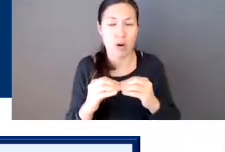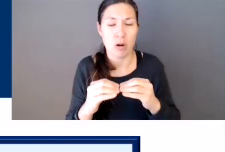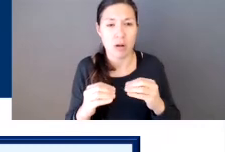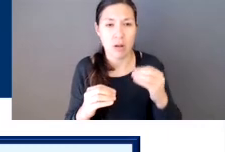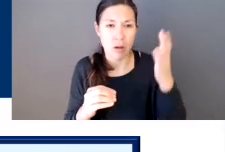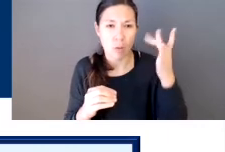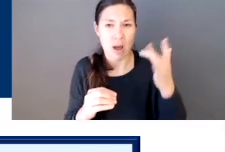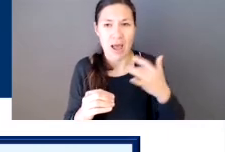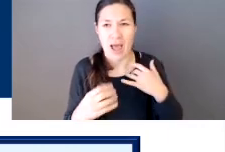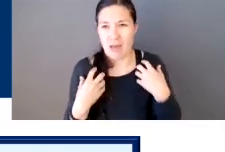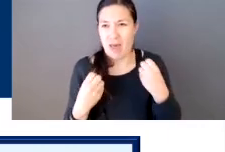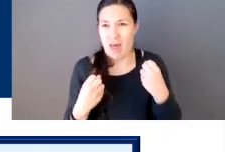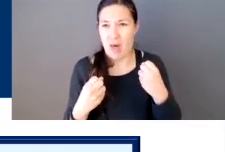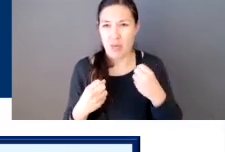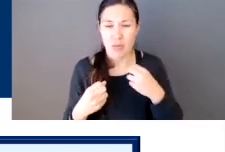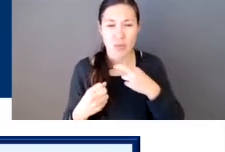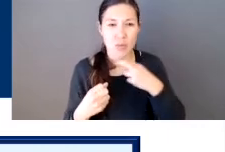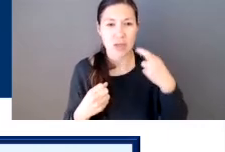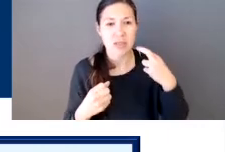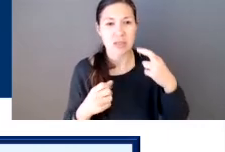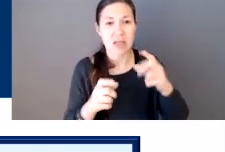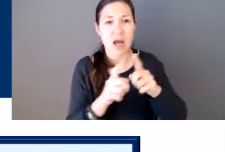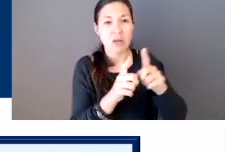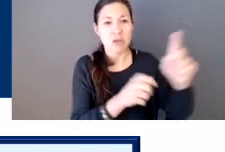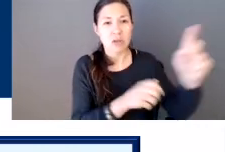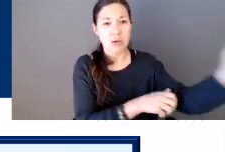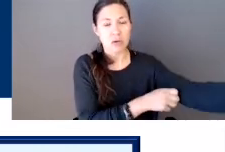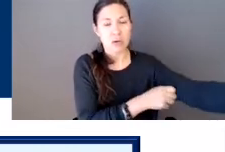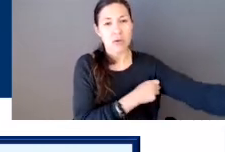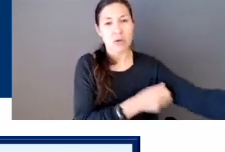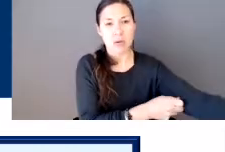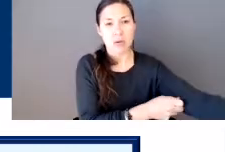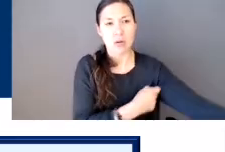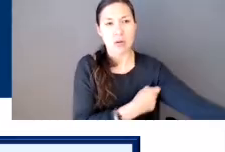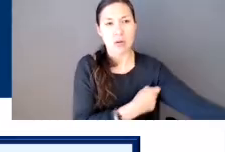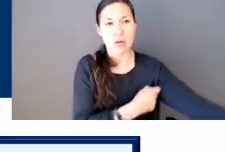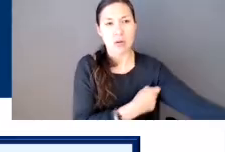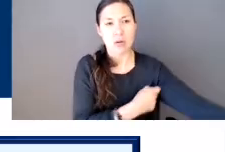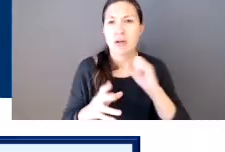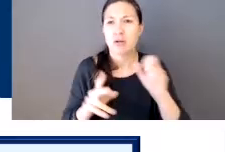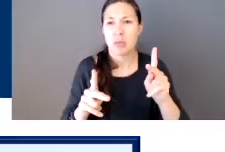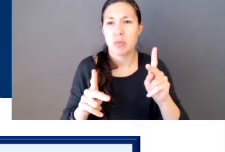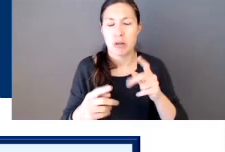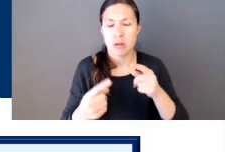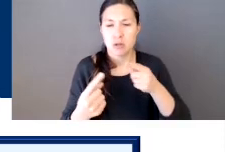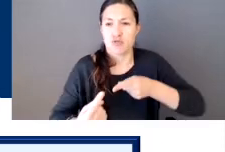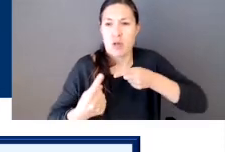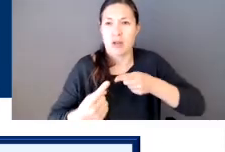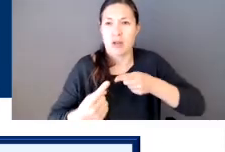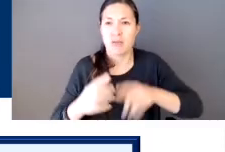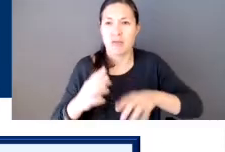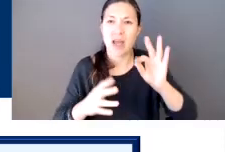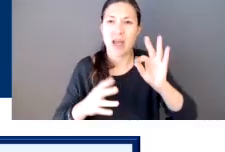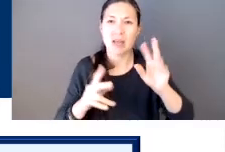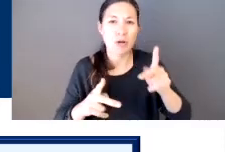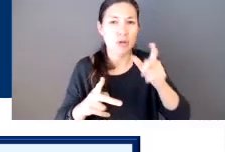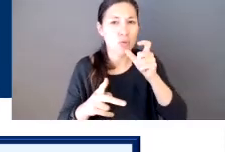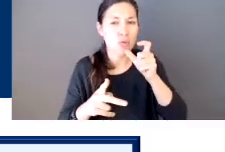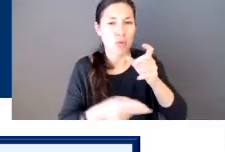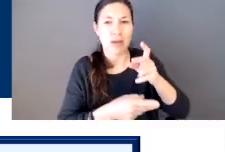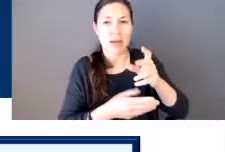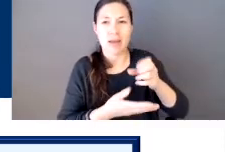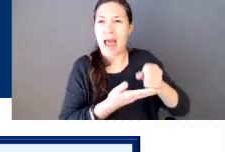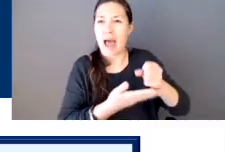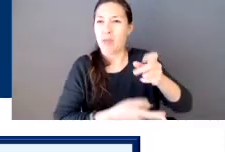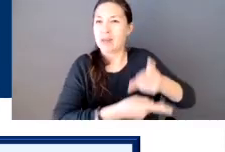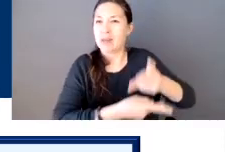having a hard time even finding homemakers, and the stress of the situation, whether it be due to the pandemic or the job